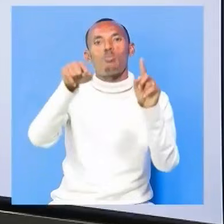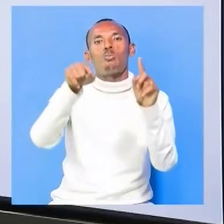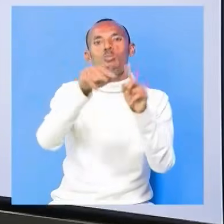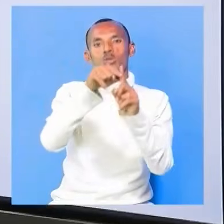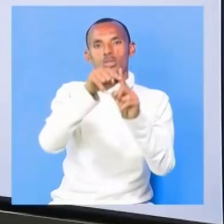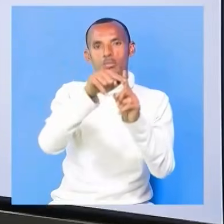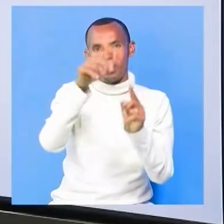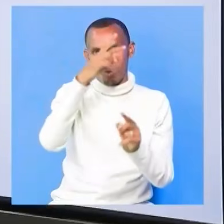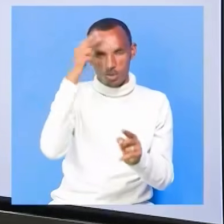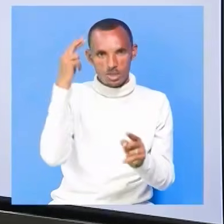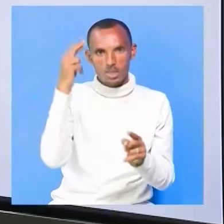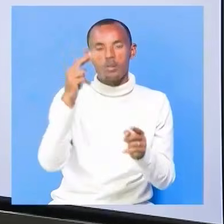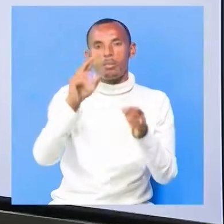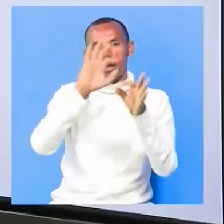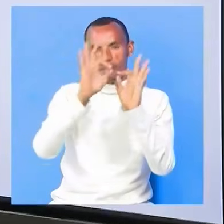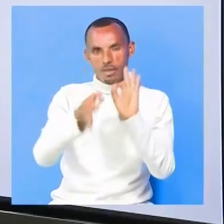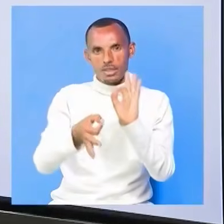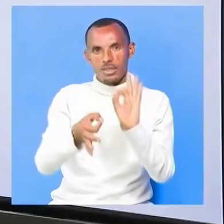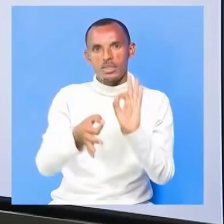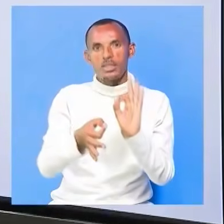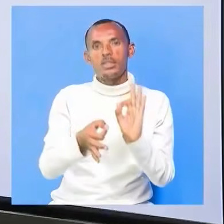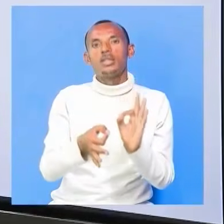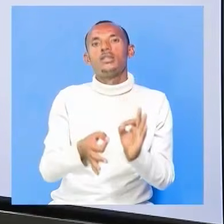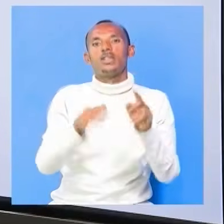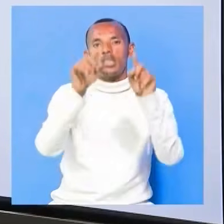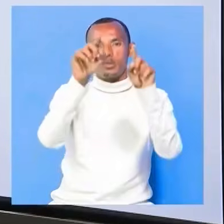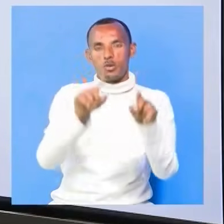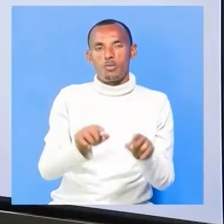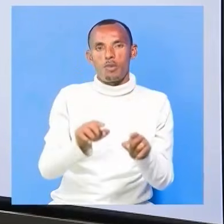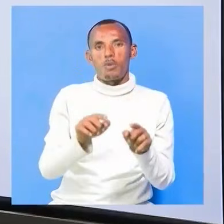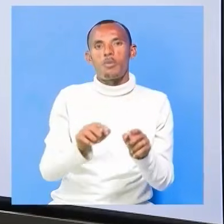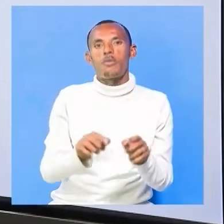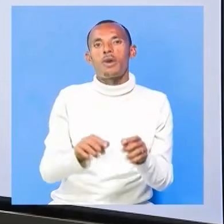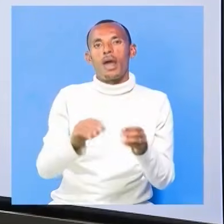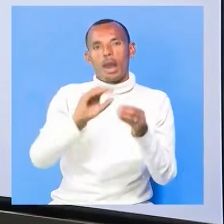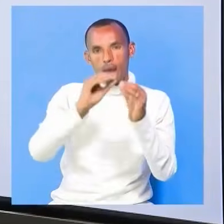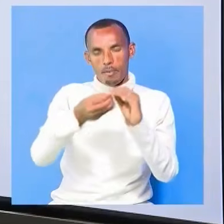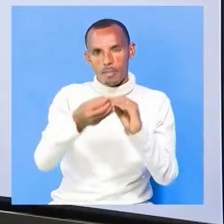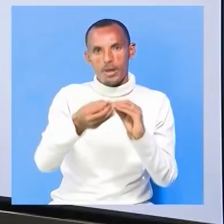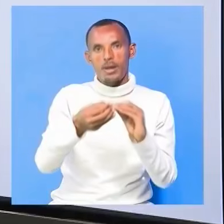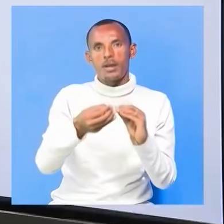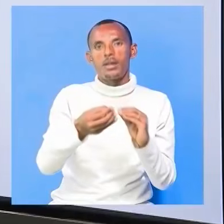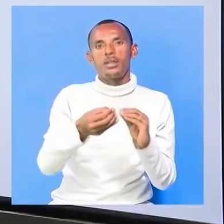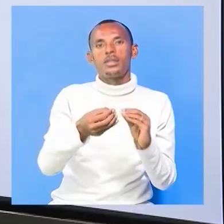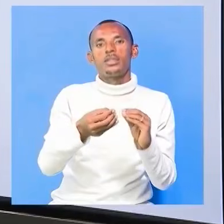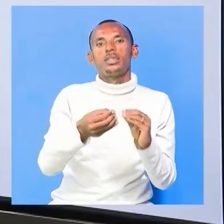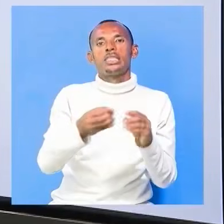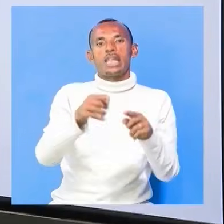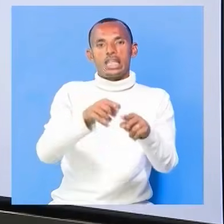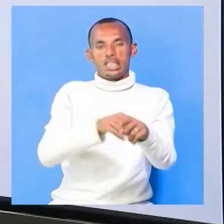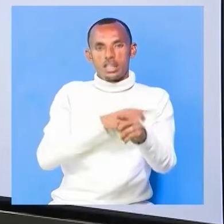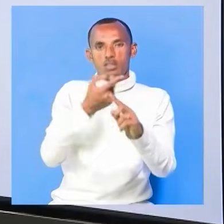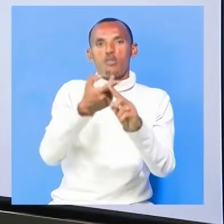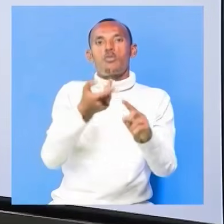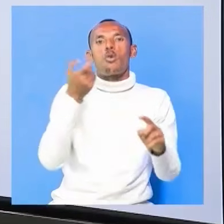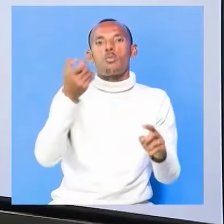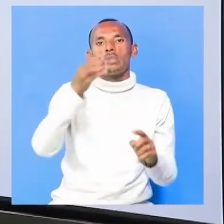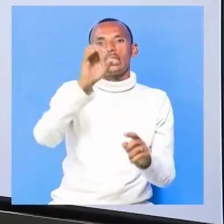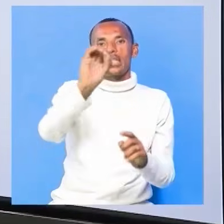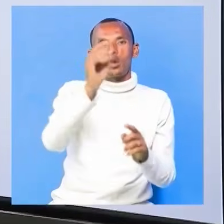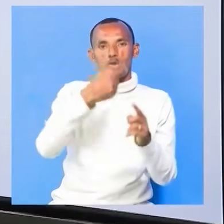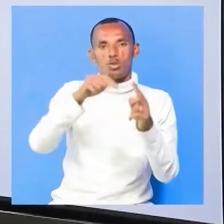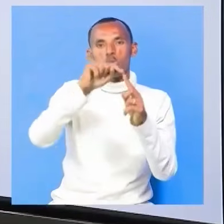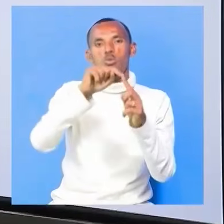also positive because by definition, the absolute value of a number is the distance